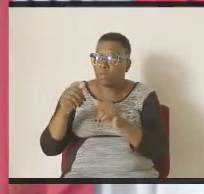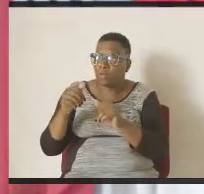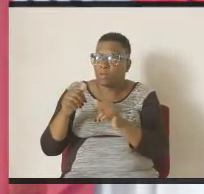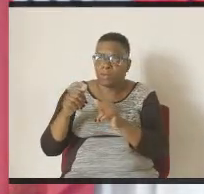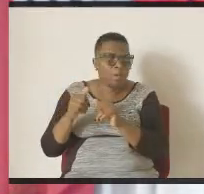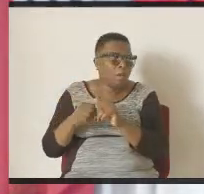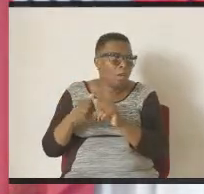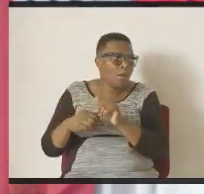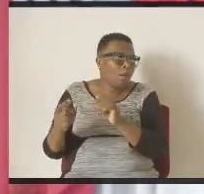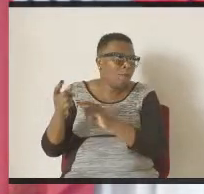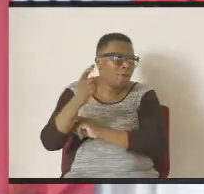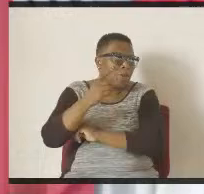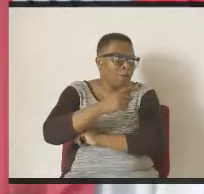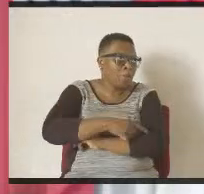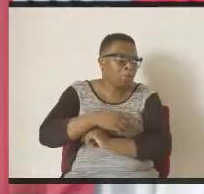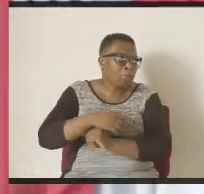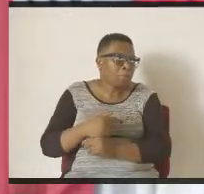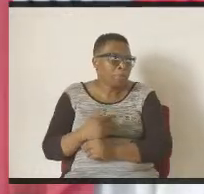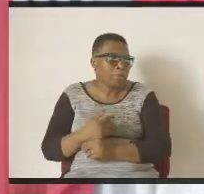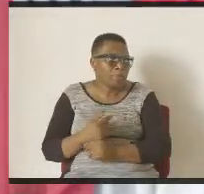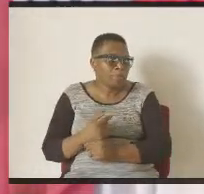morning.